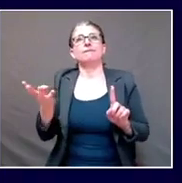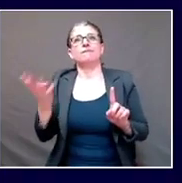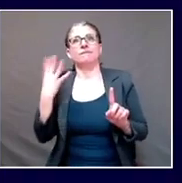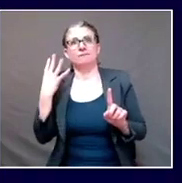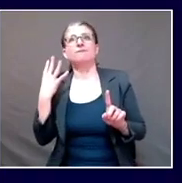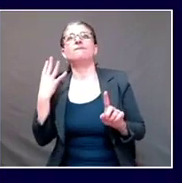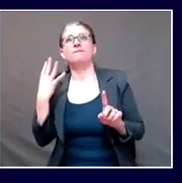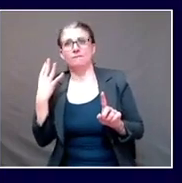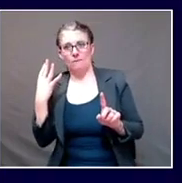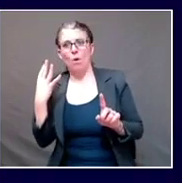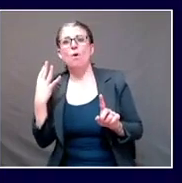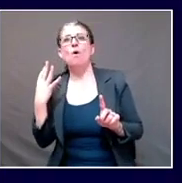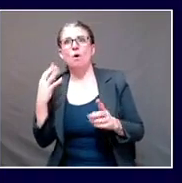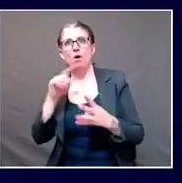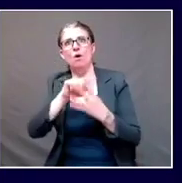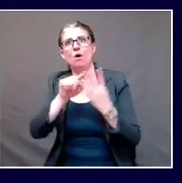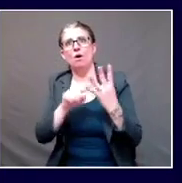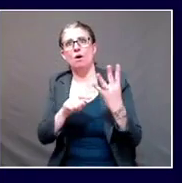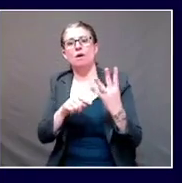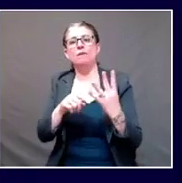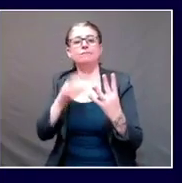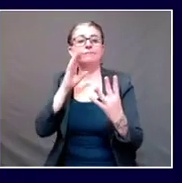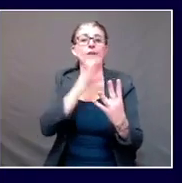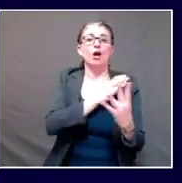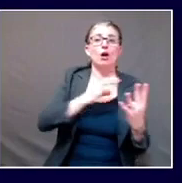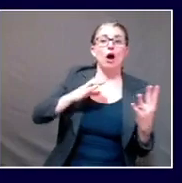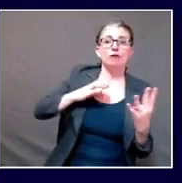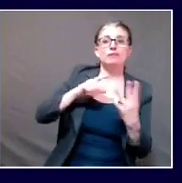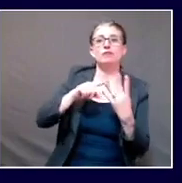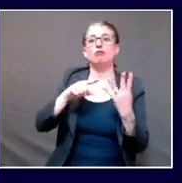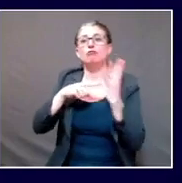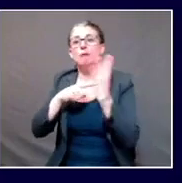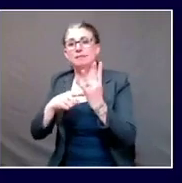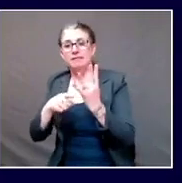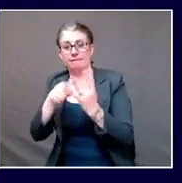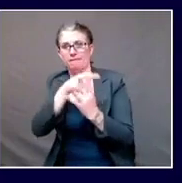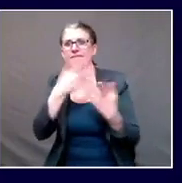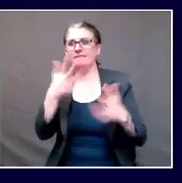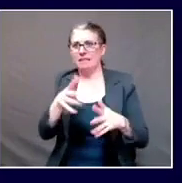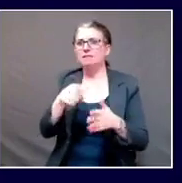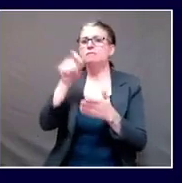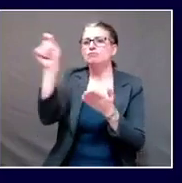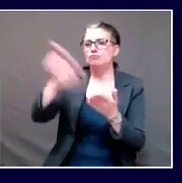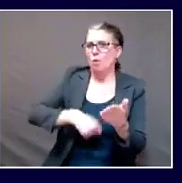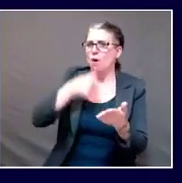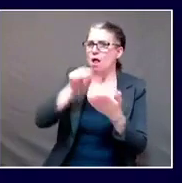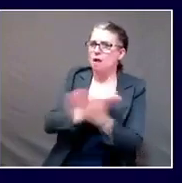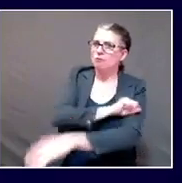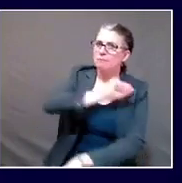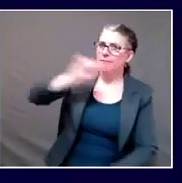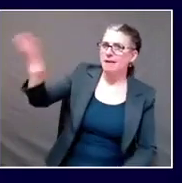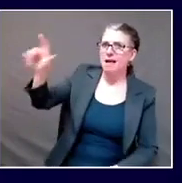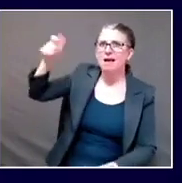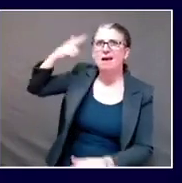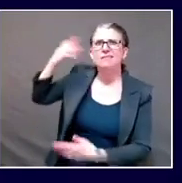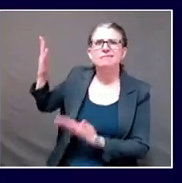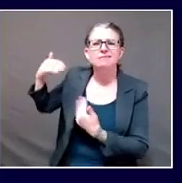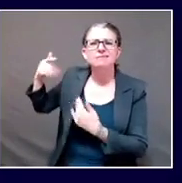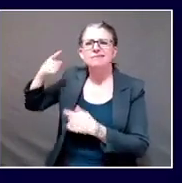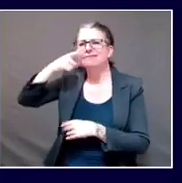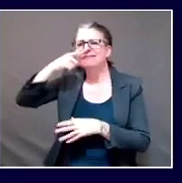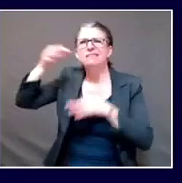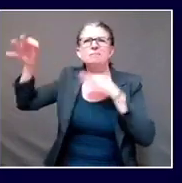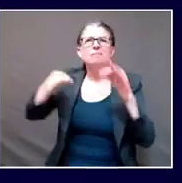the vaccine supply. Because as we strive to prepare to vaccinate people in Maine,